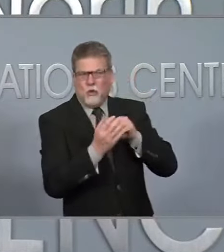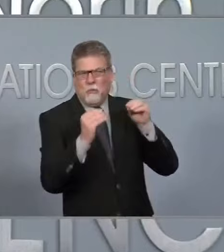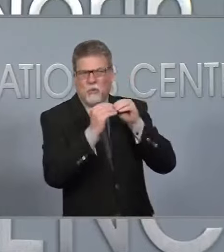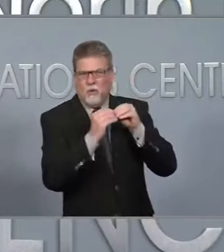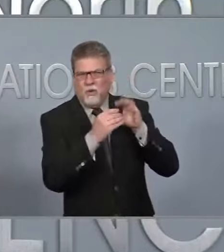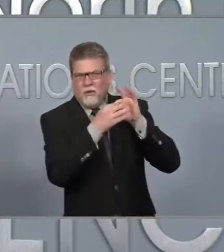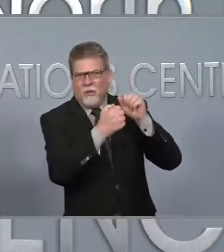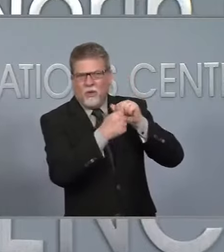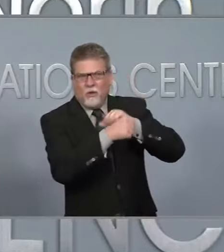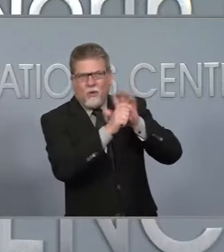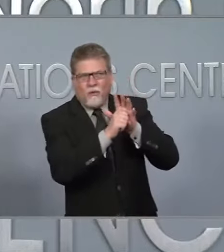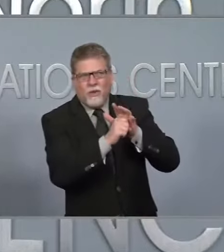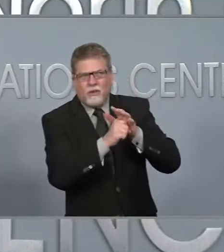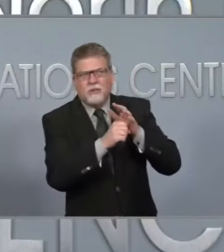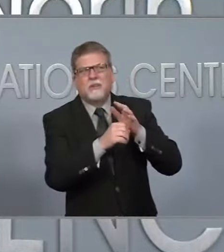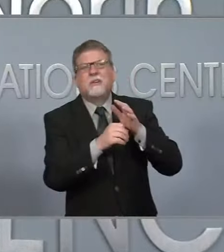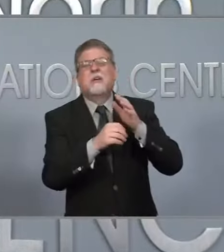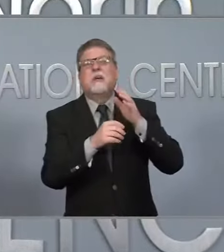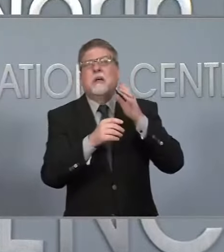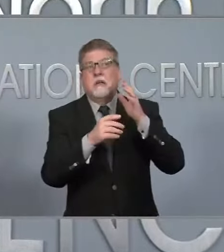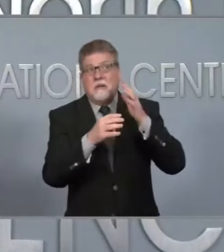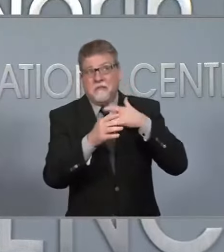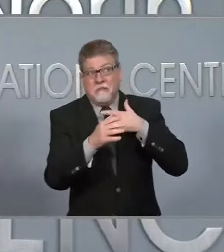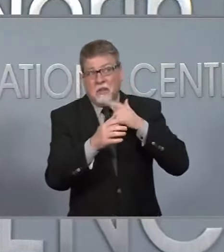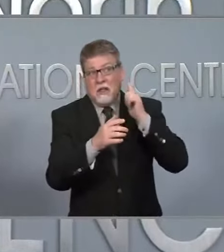to get to other phases. Thank you.